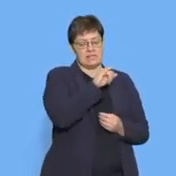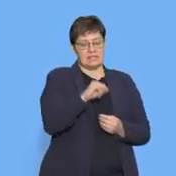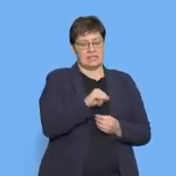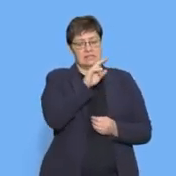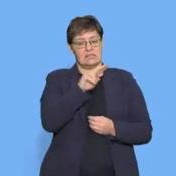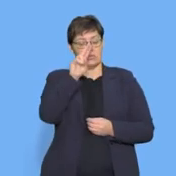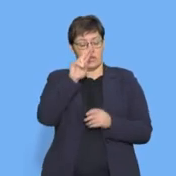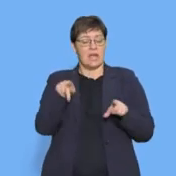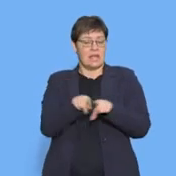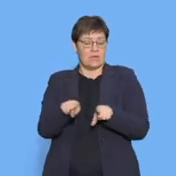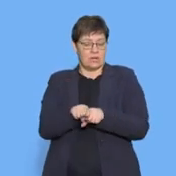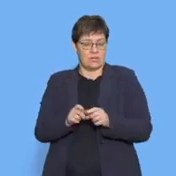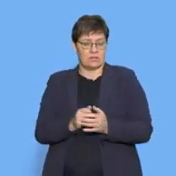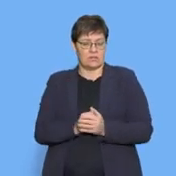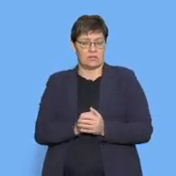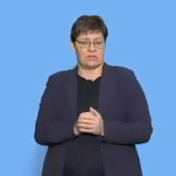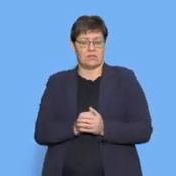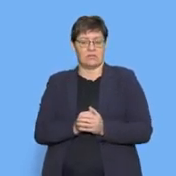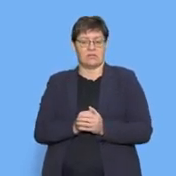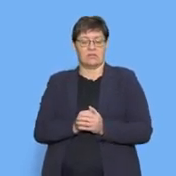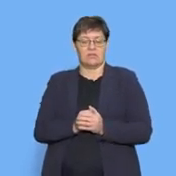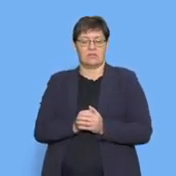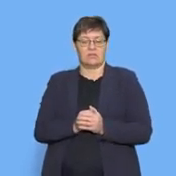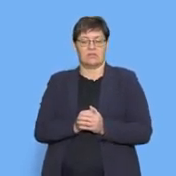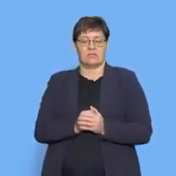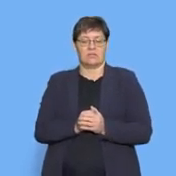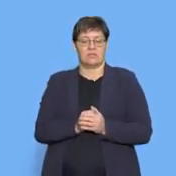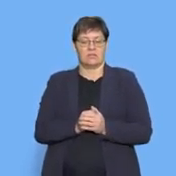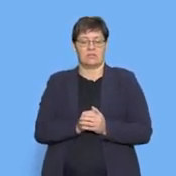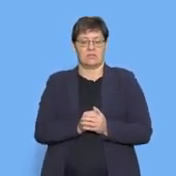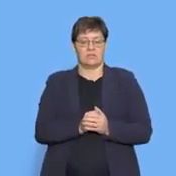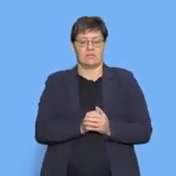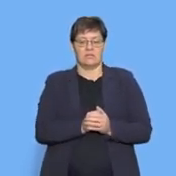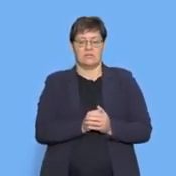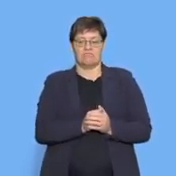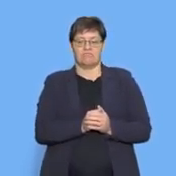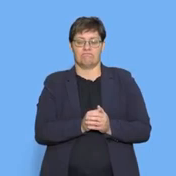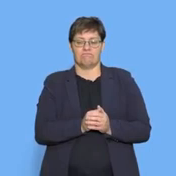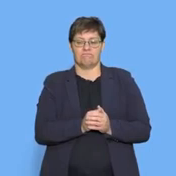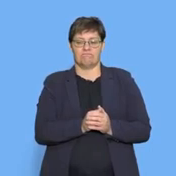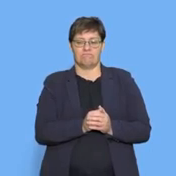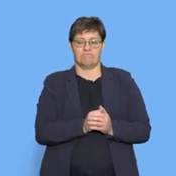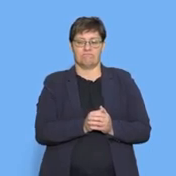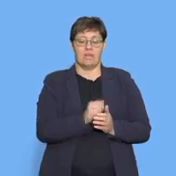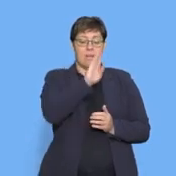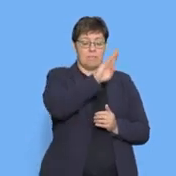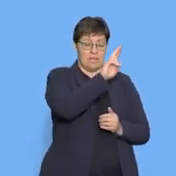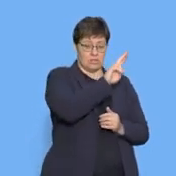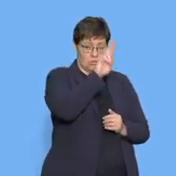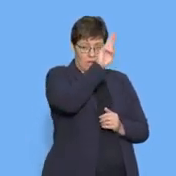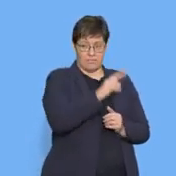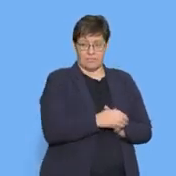write an expression for xz. So xz squared will equal to that side squared, so it's b